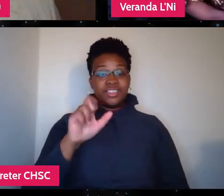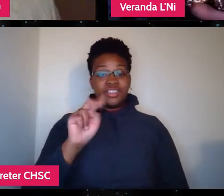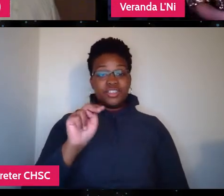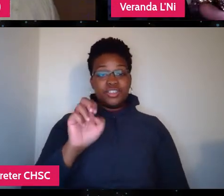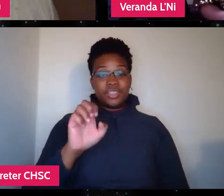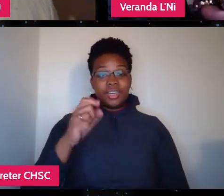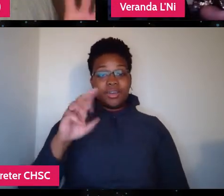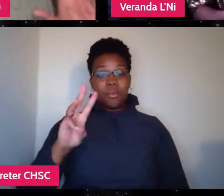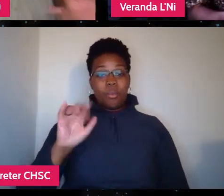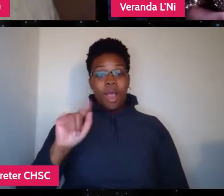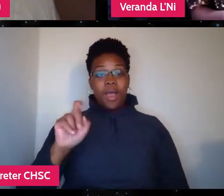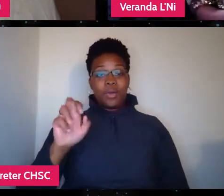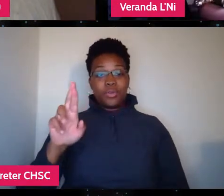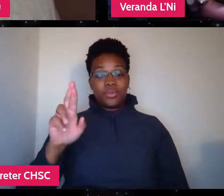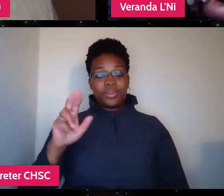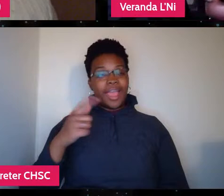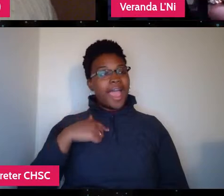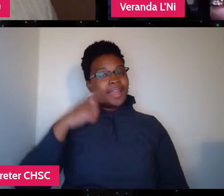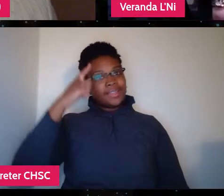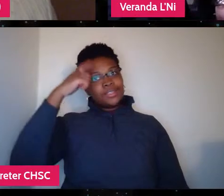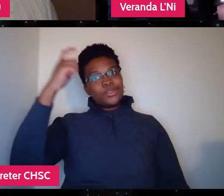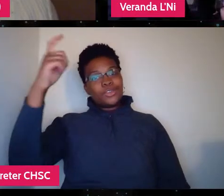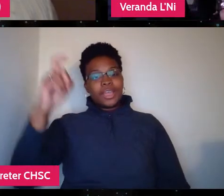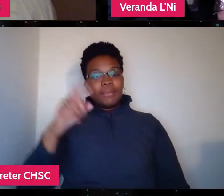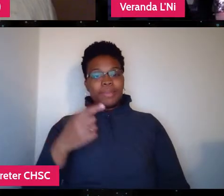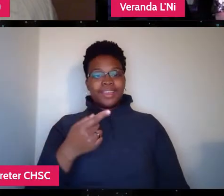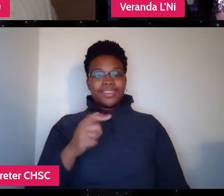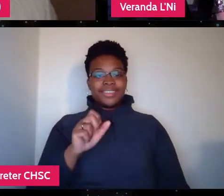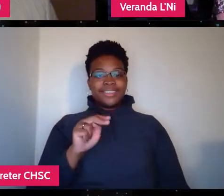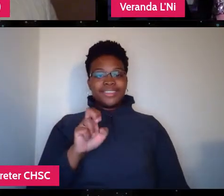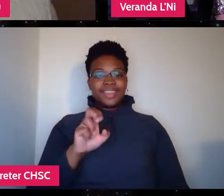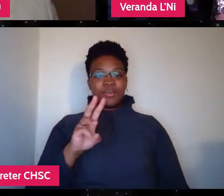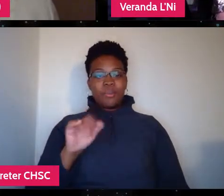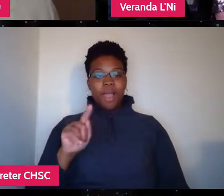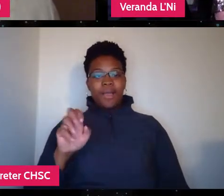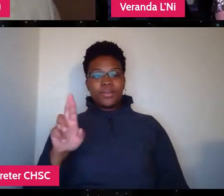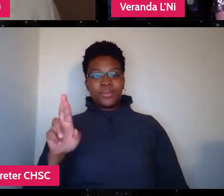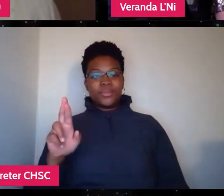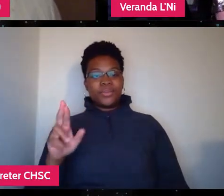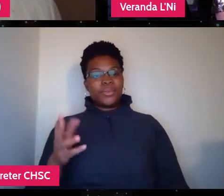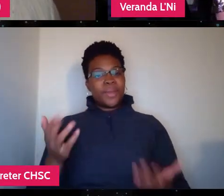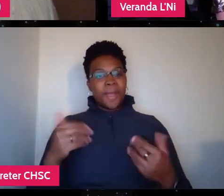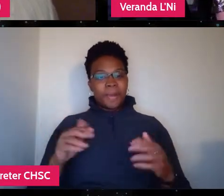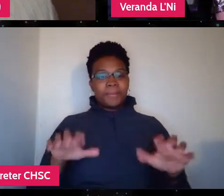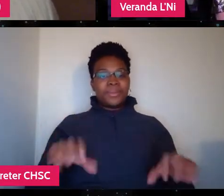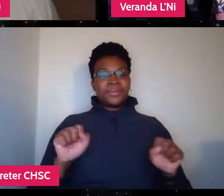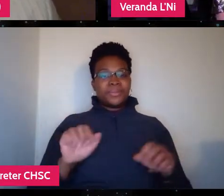when I had this fantasy that Gene Wilder was going to come out of retirement and do the movie.